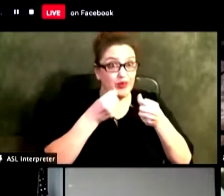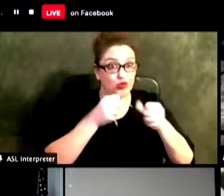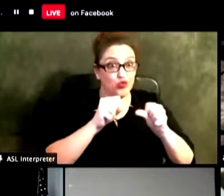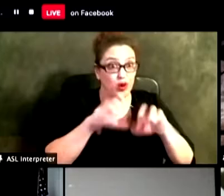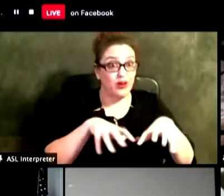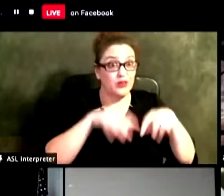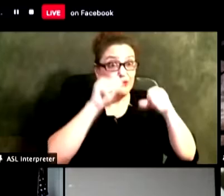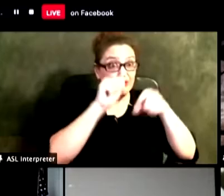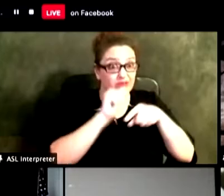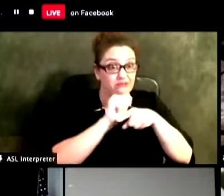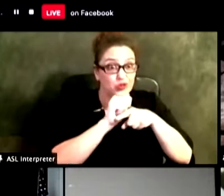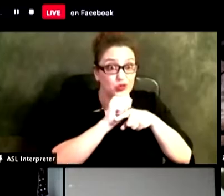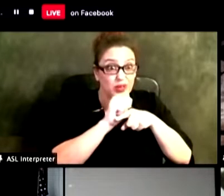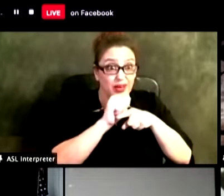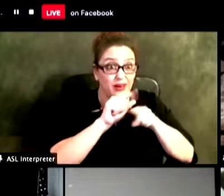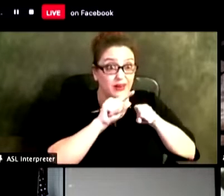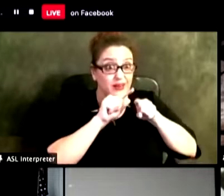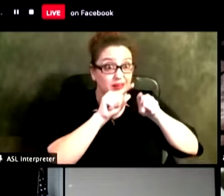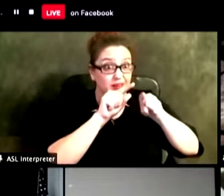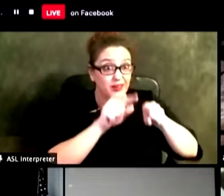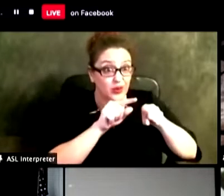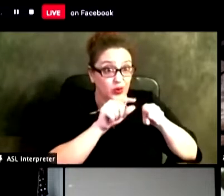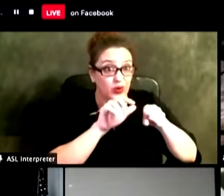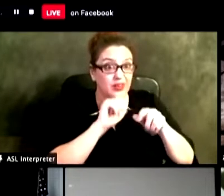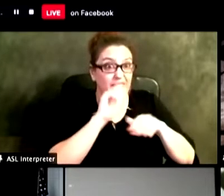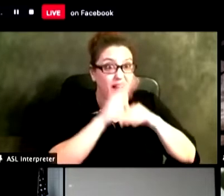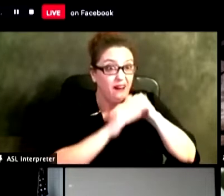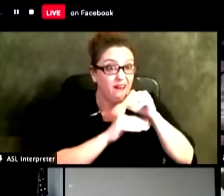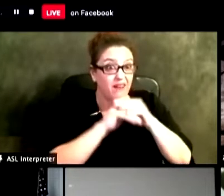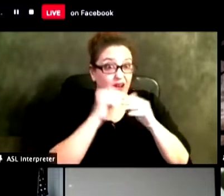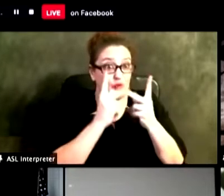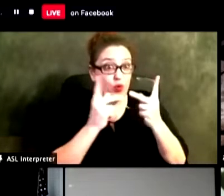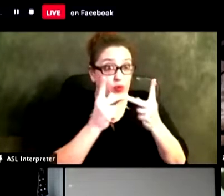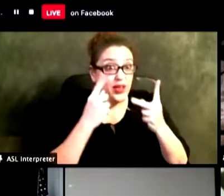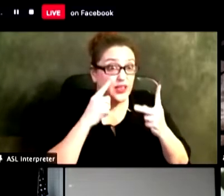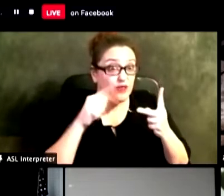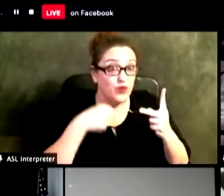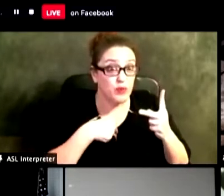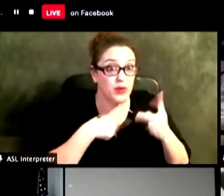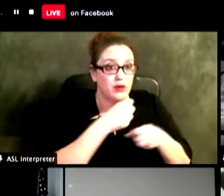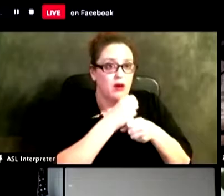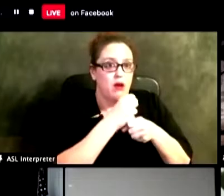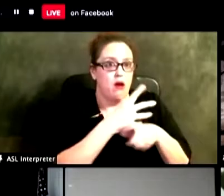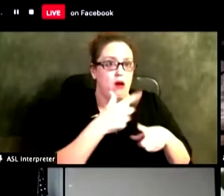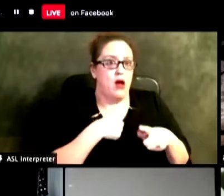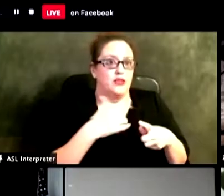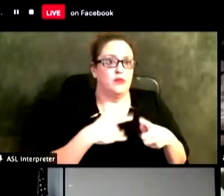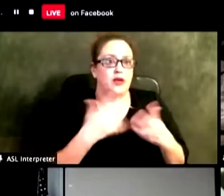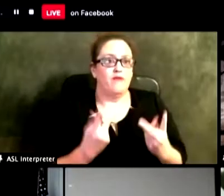really go to that uncomfortable place for me made me even more scared,